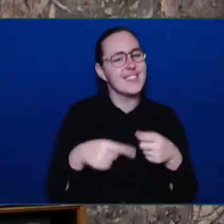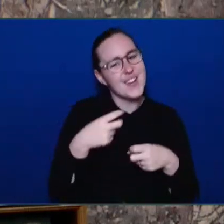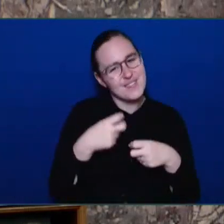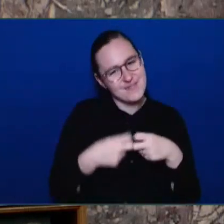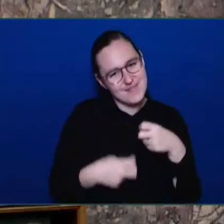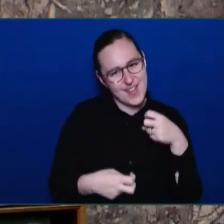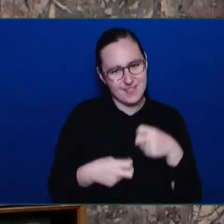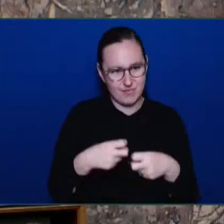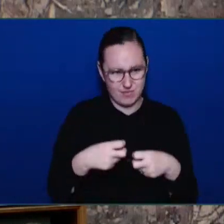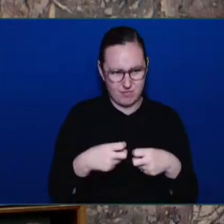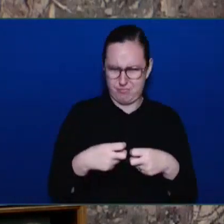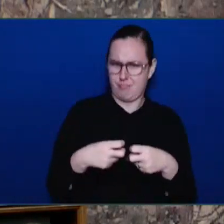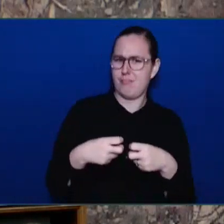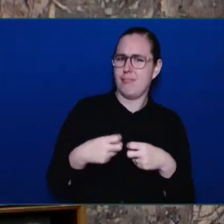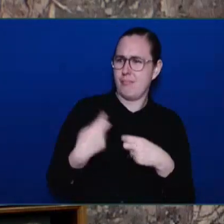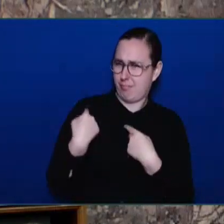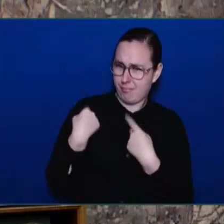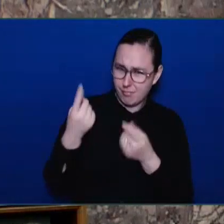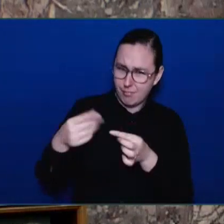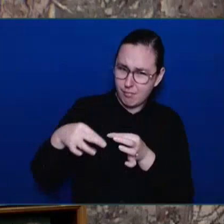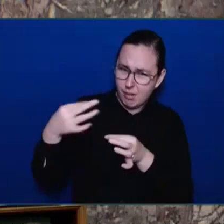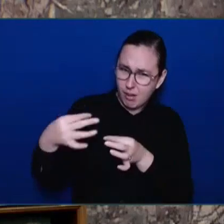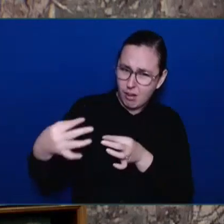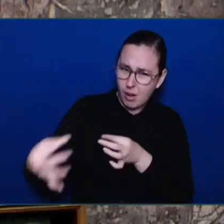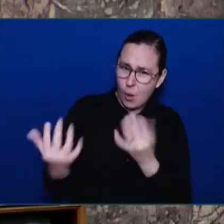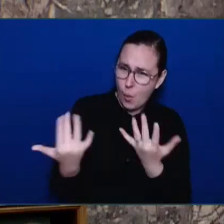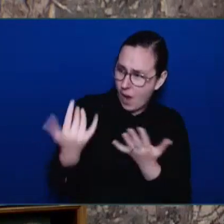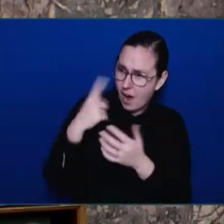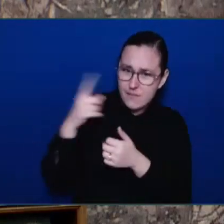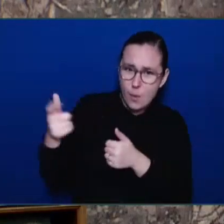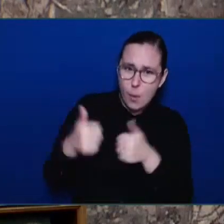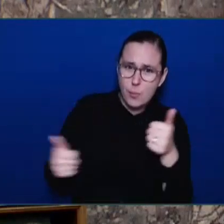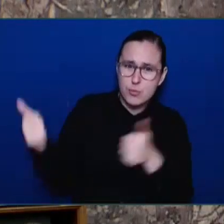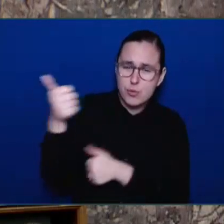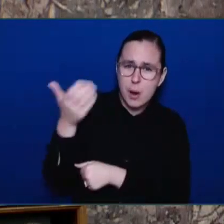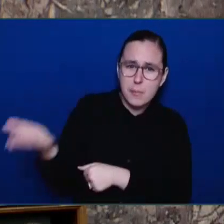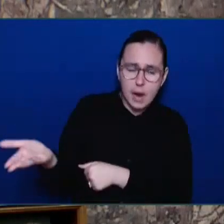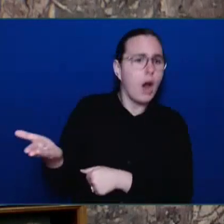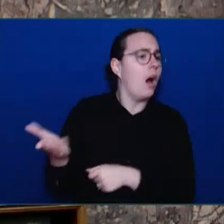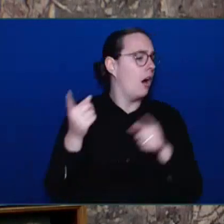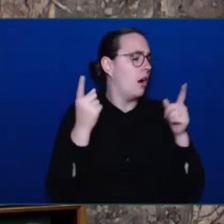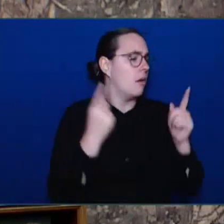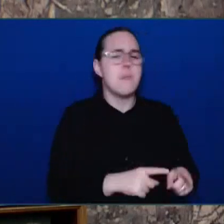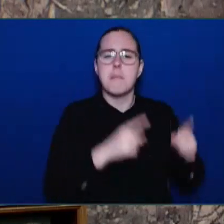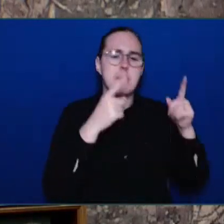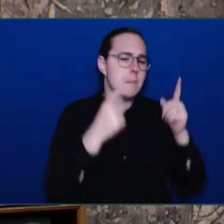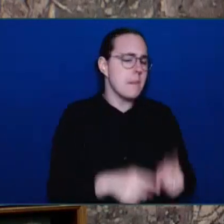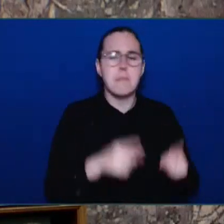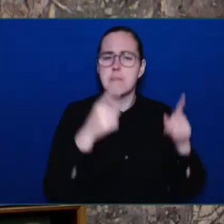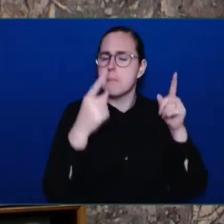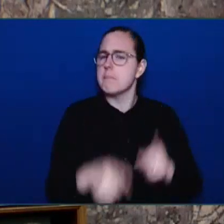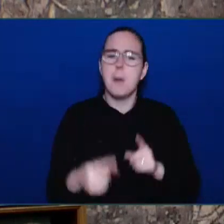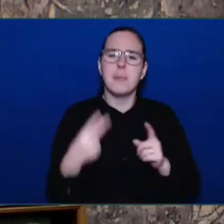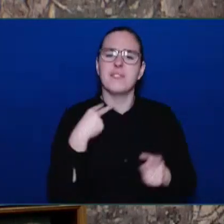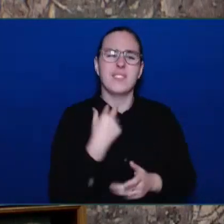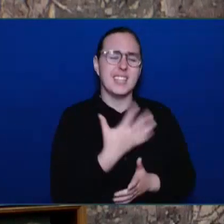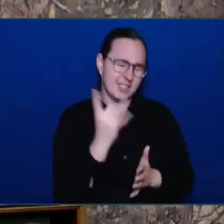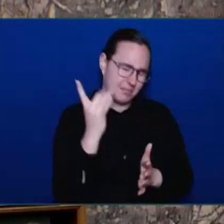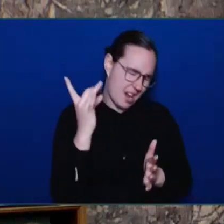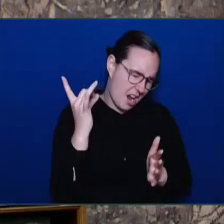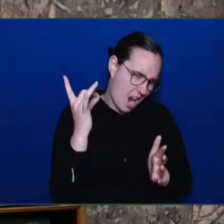Columbians have been victims as a result of those delays. So my question to the Premier is this: Why would anyone trust